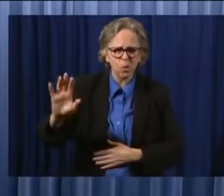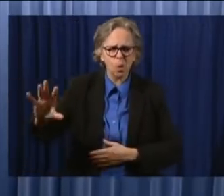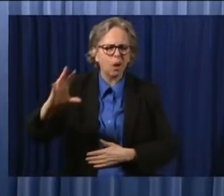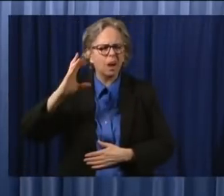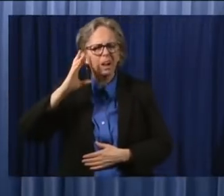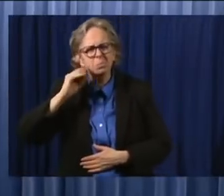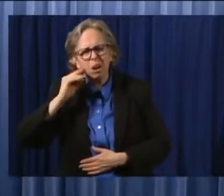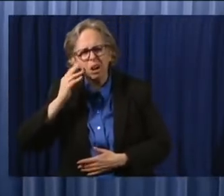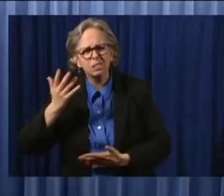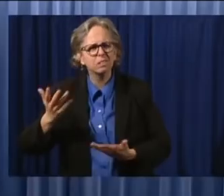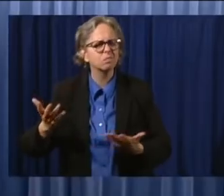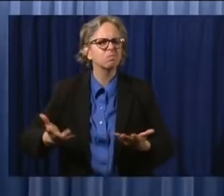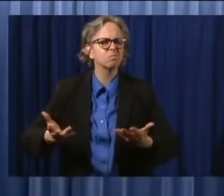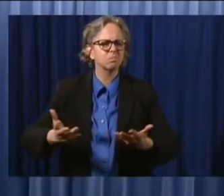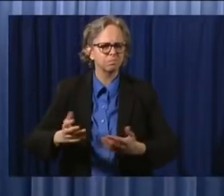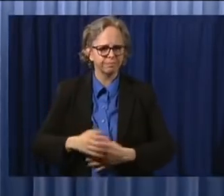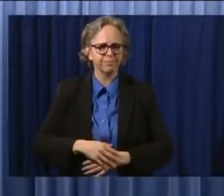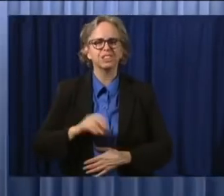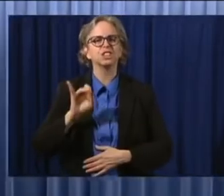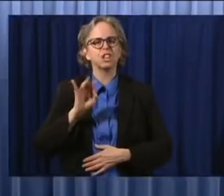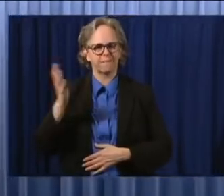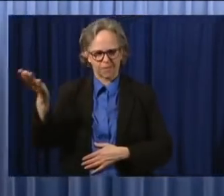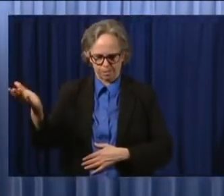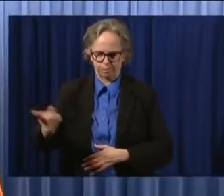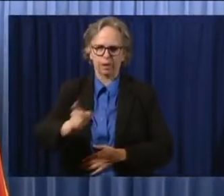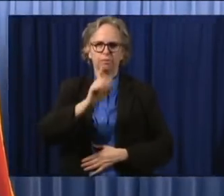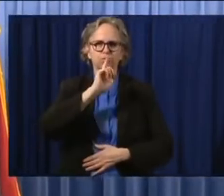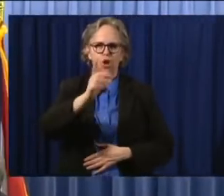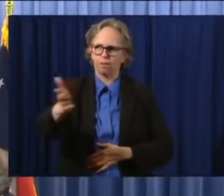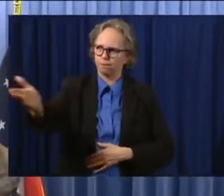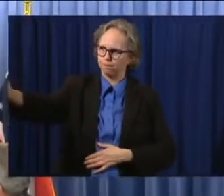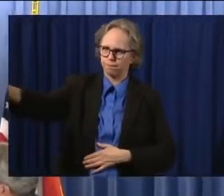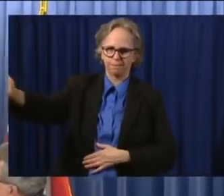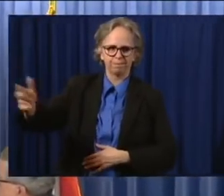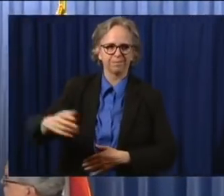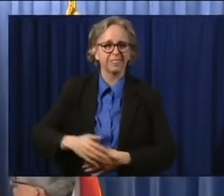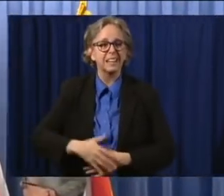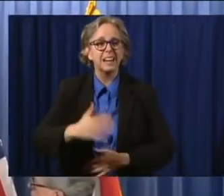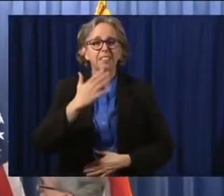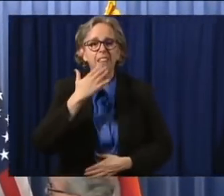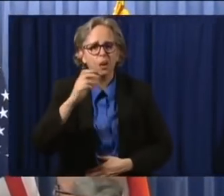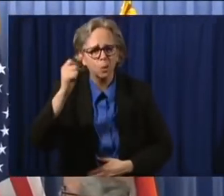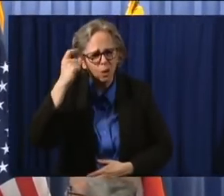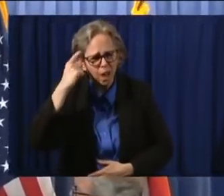experience. Sure. Thank you, Governor DeWine, for having us both.